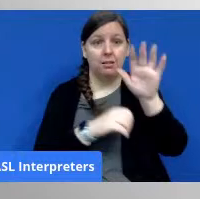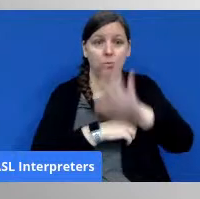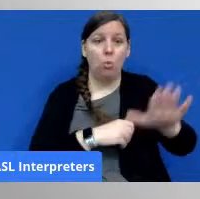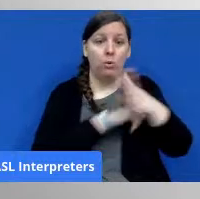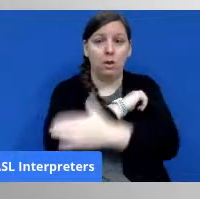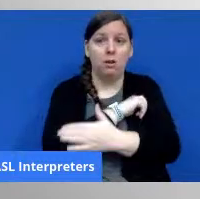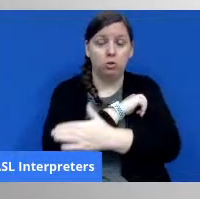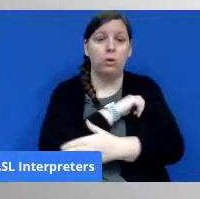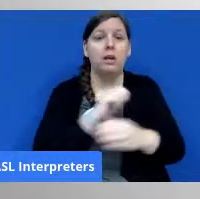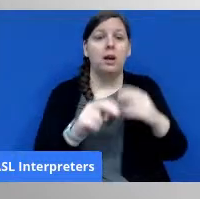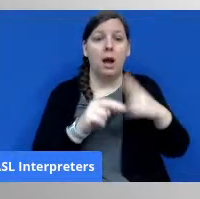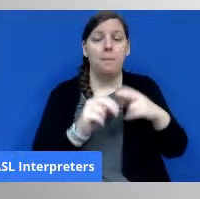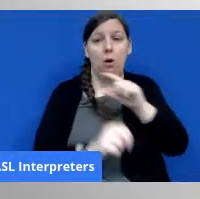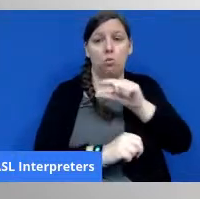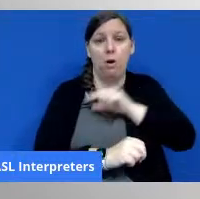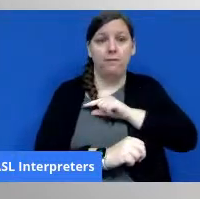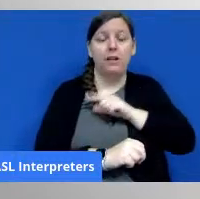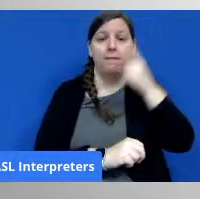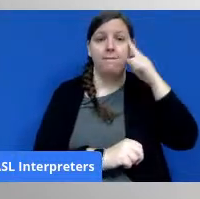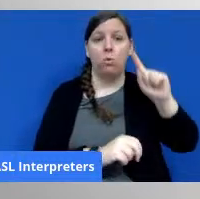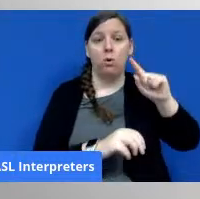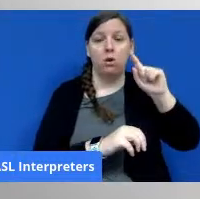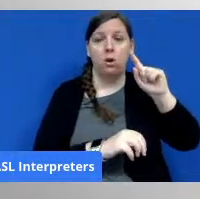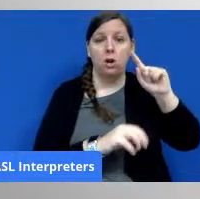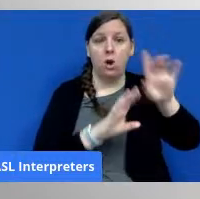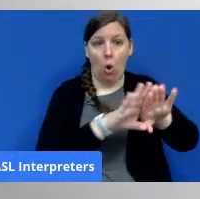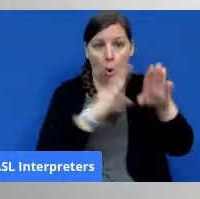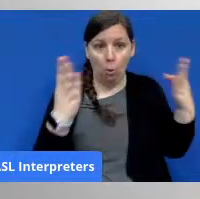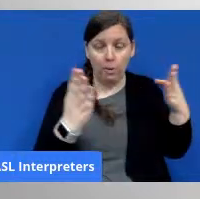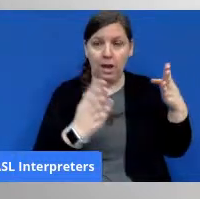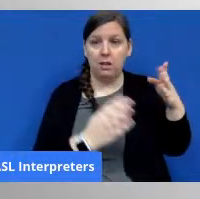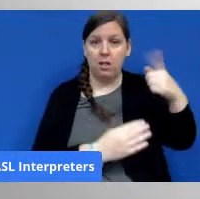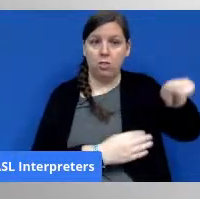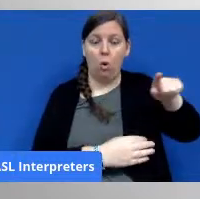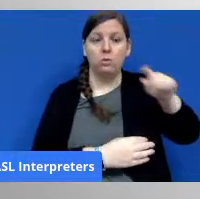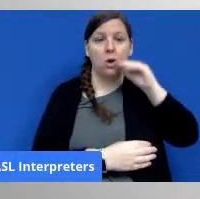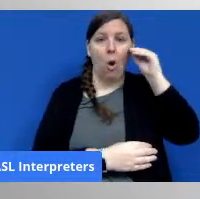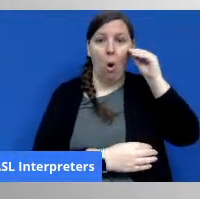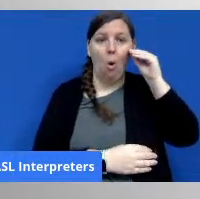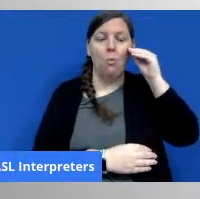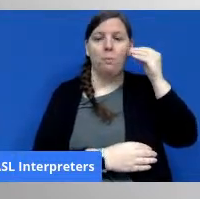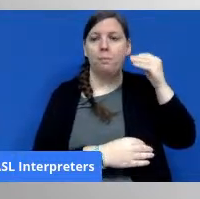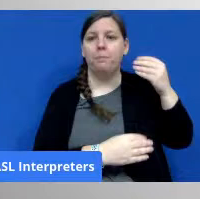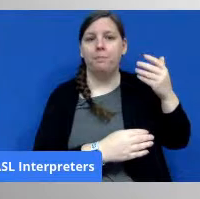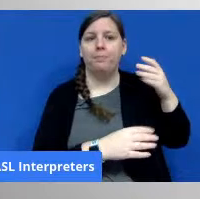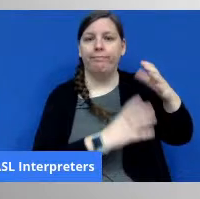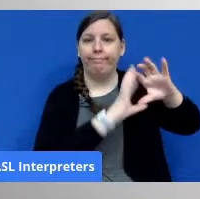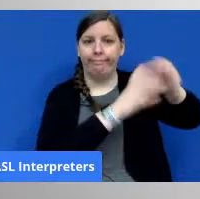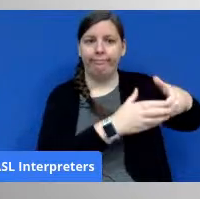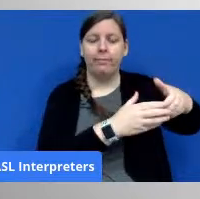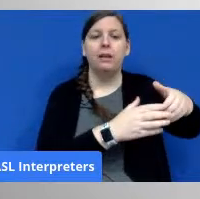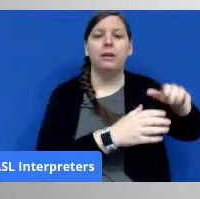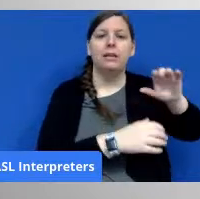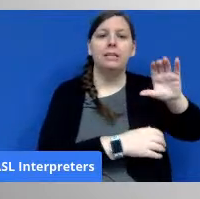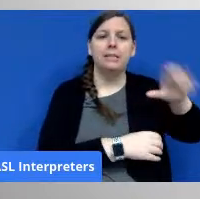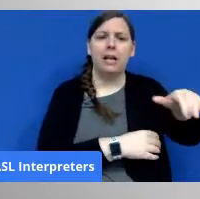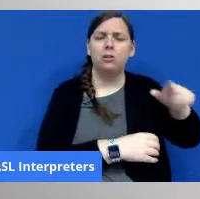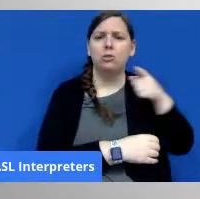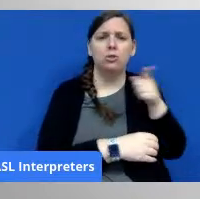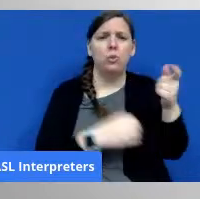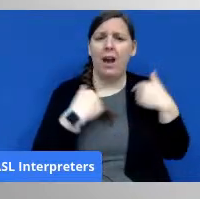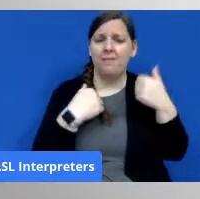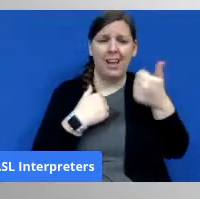centers. Do you have any input on that, on the relevance of the location, as far as like travel time and the